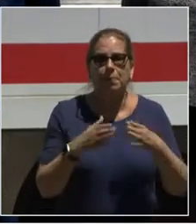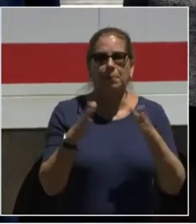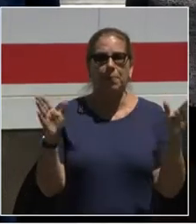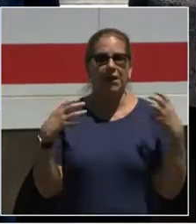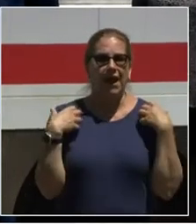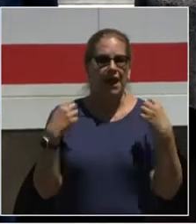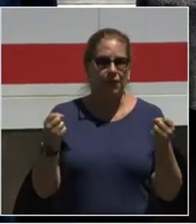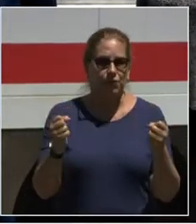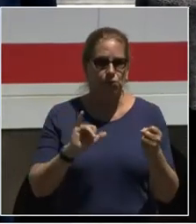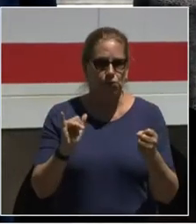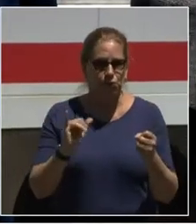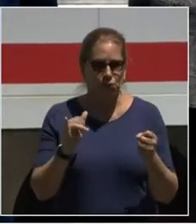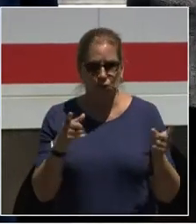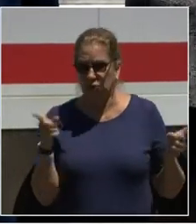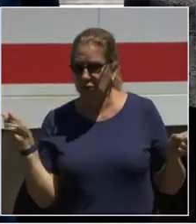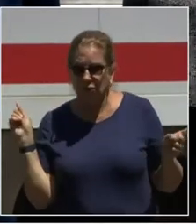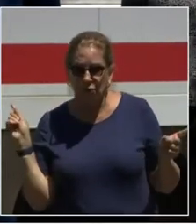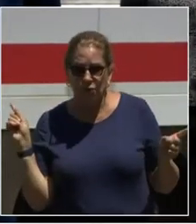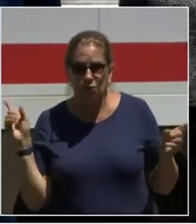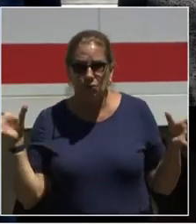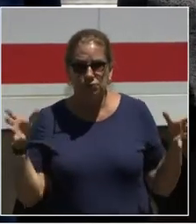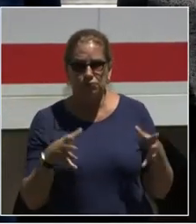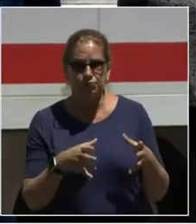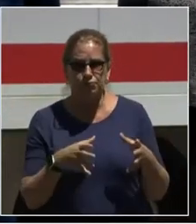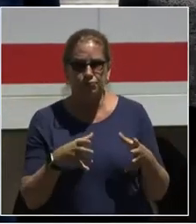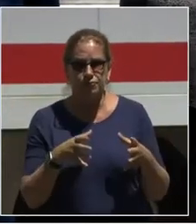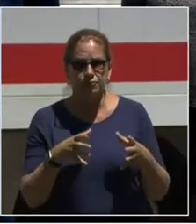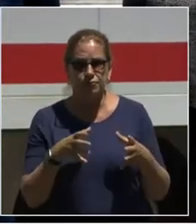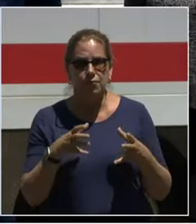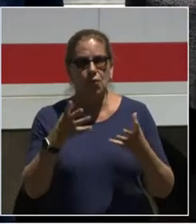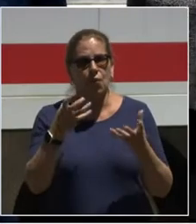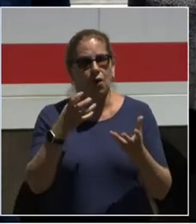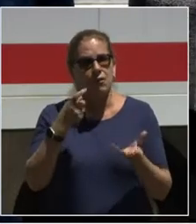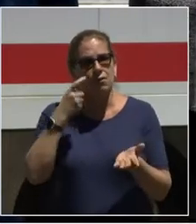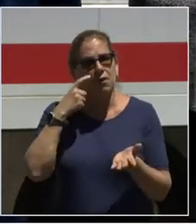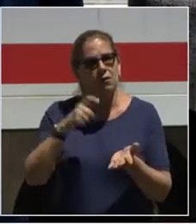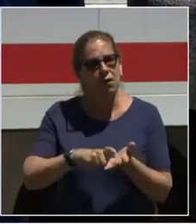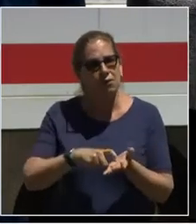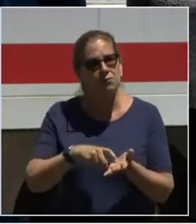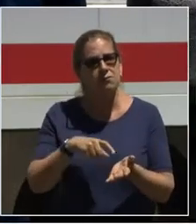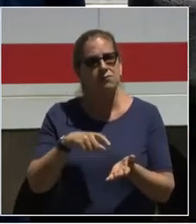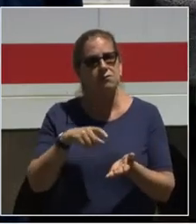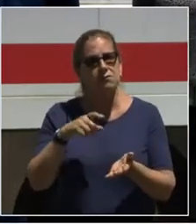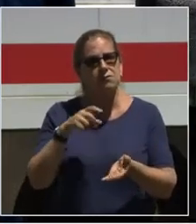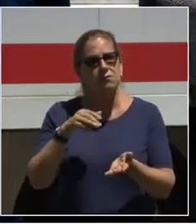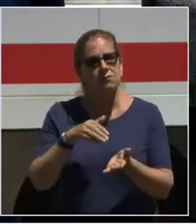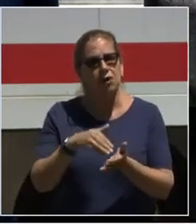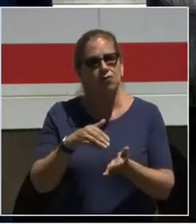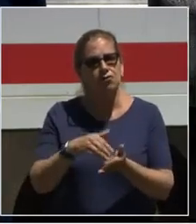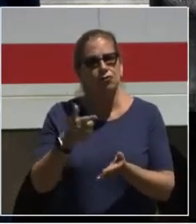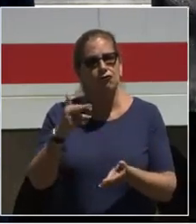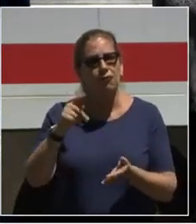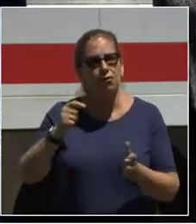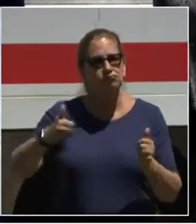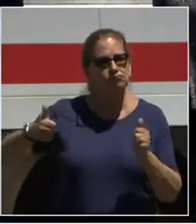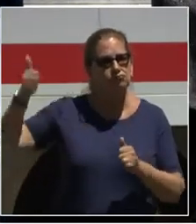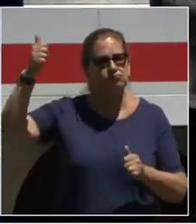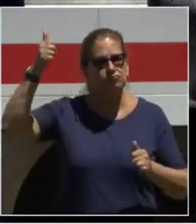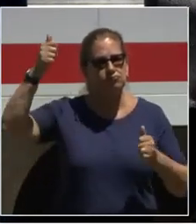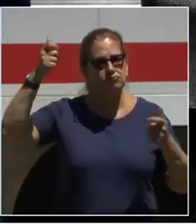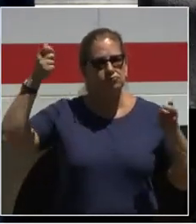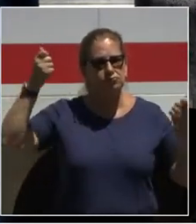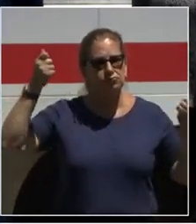let me start with acknowledging Dr. Christina Grant, who is the superintendent of the Office of